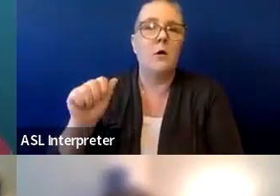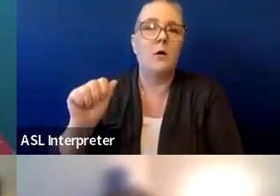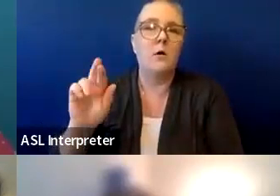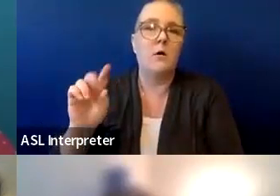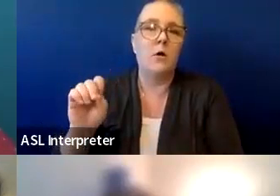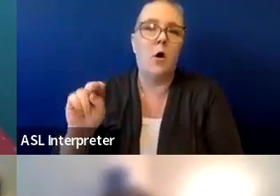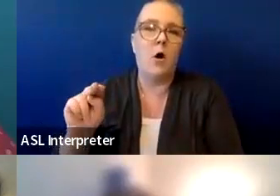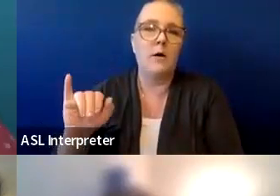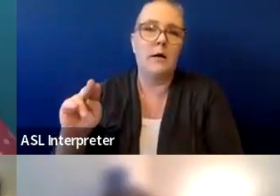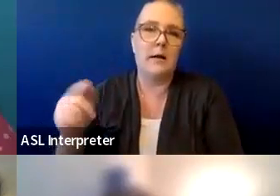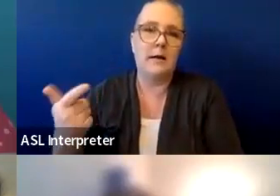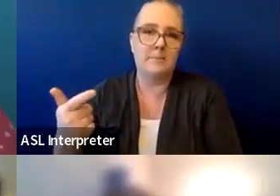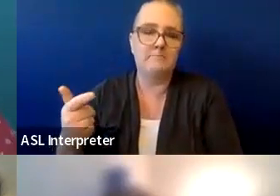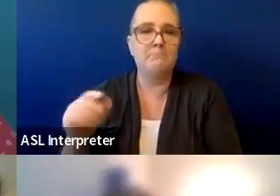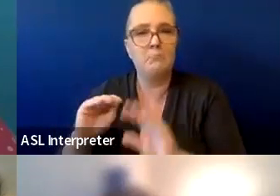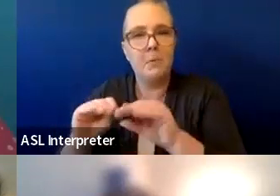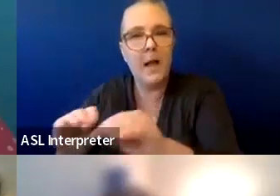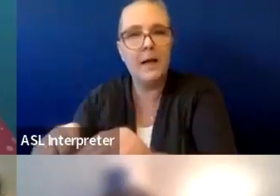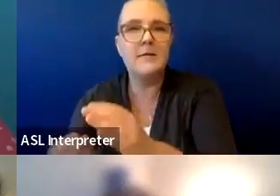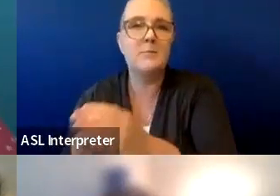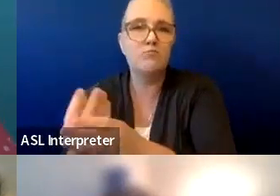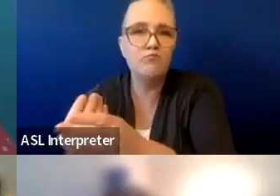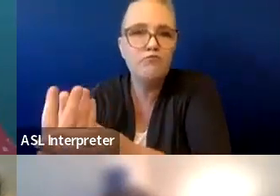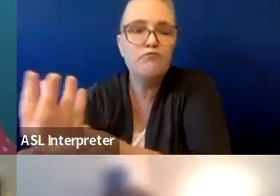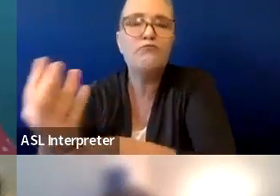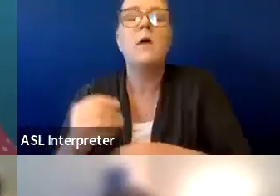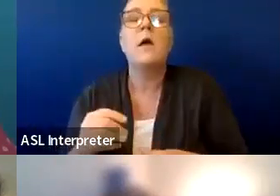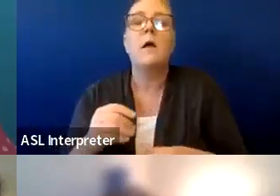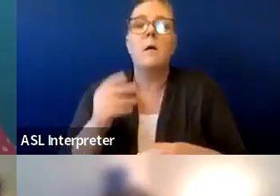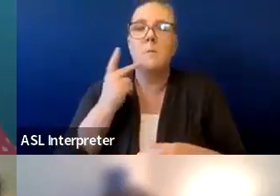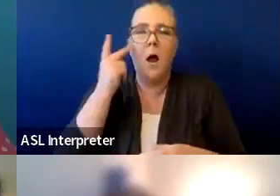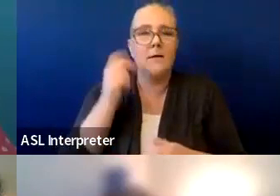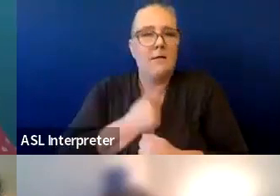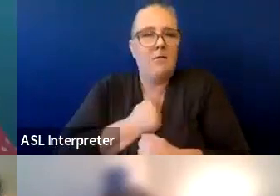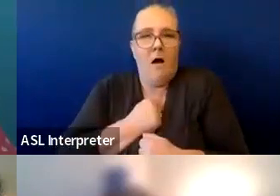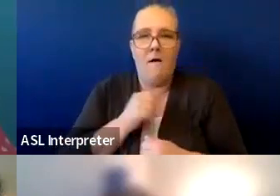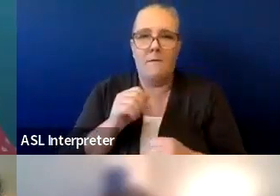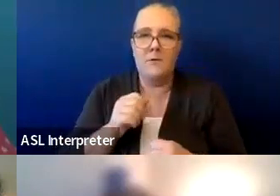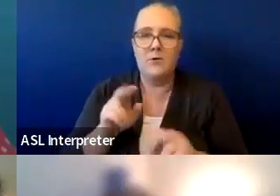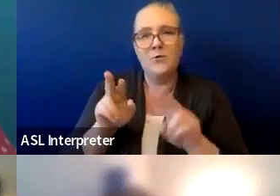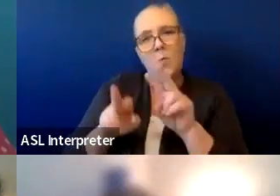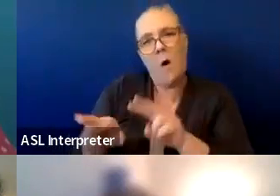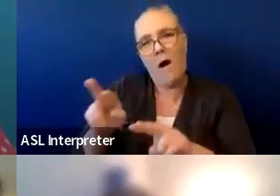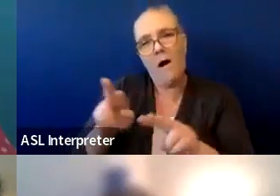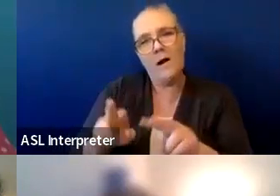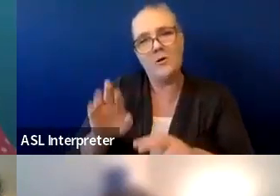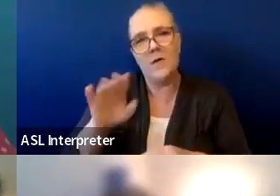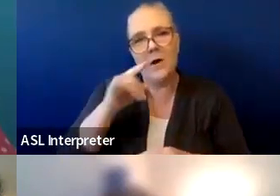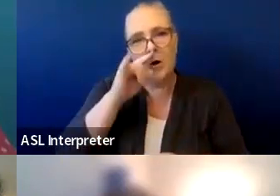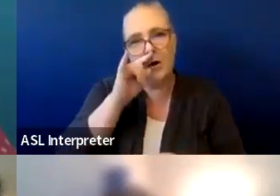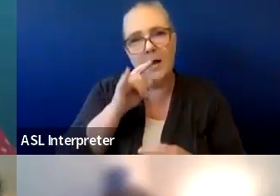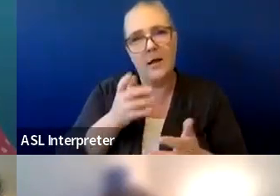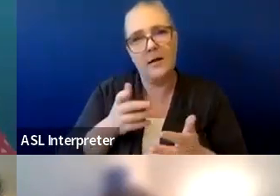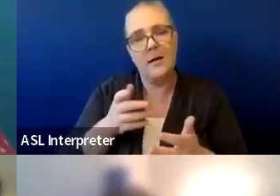some comments about the parents, how they loved to watch their child interact with